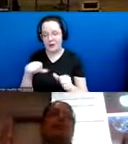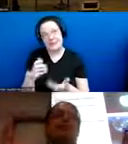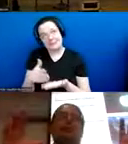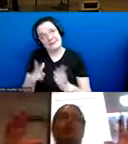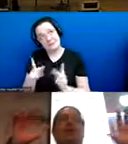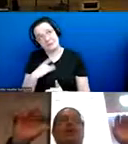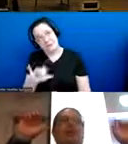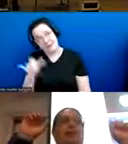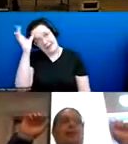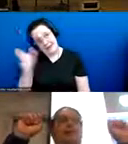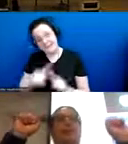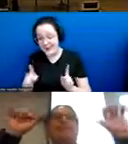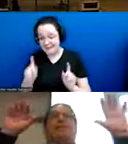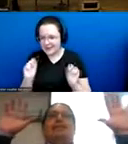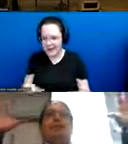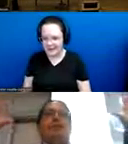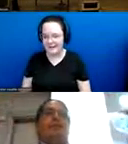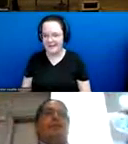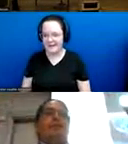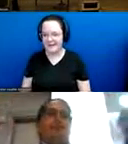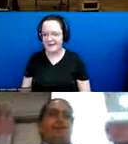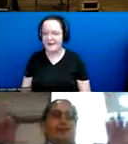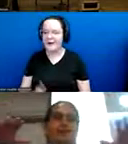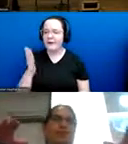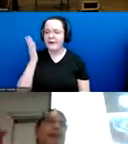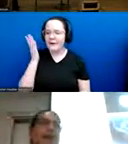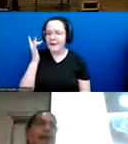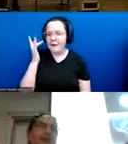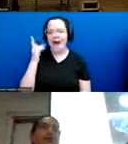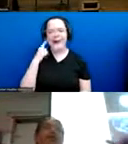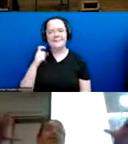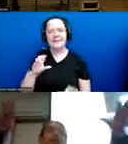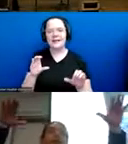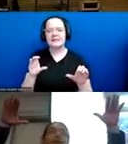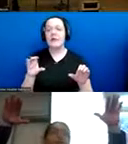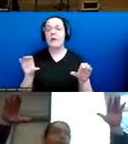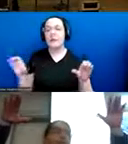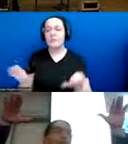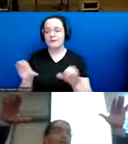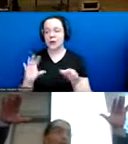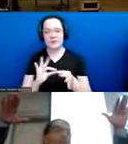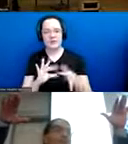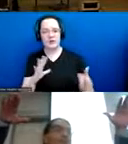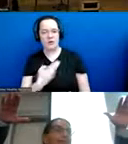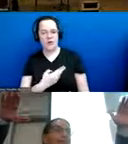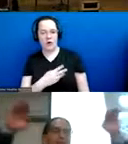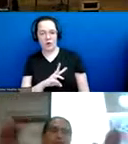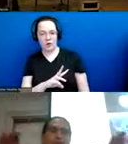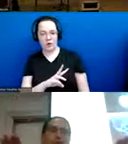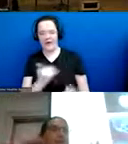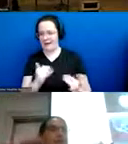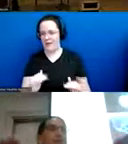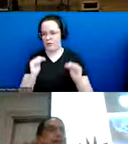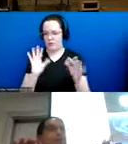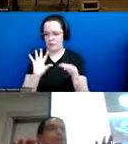because you are able to disconnect the performance from the hardware all the way to the software level, right? So